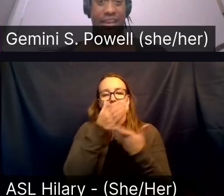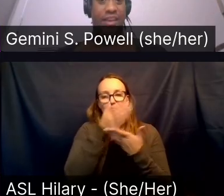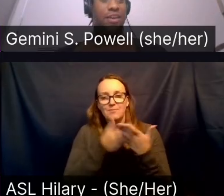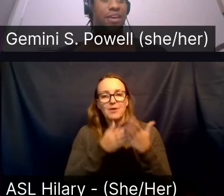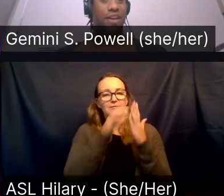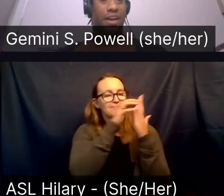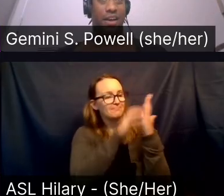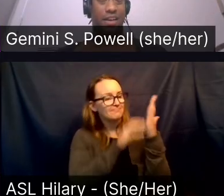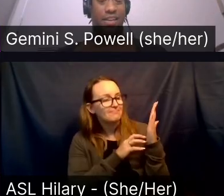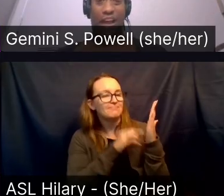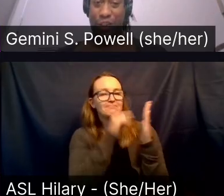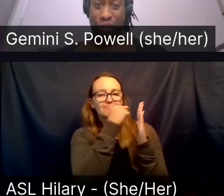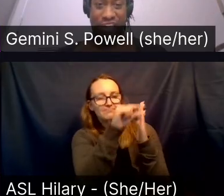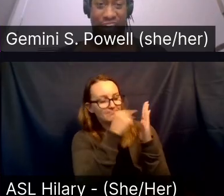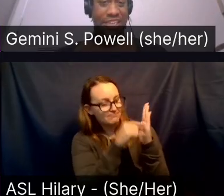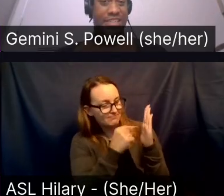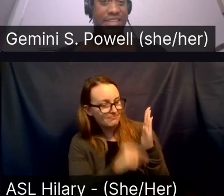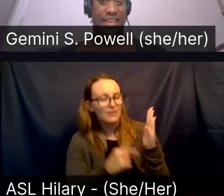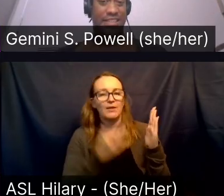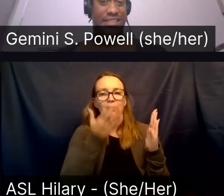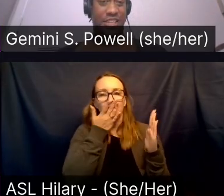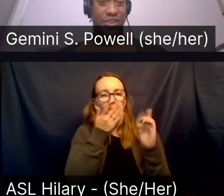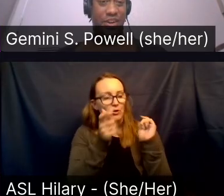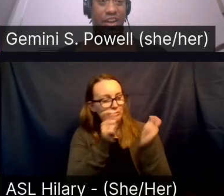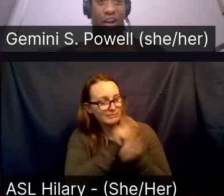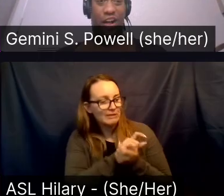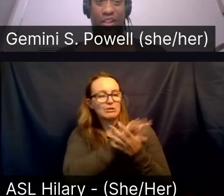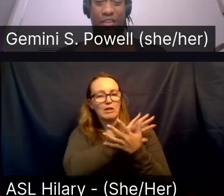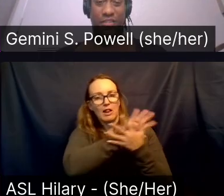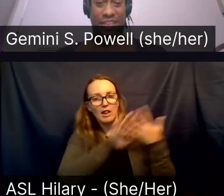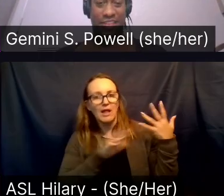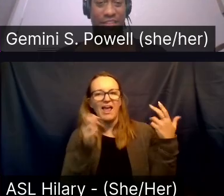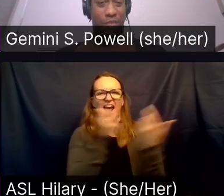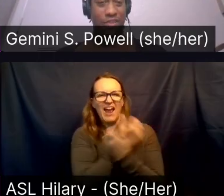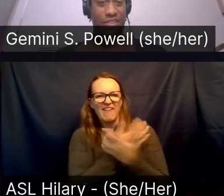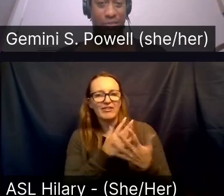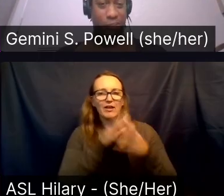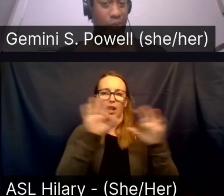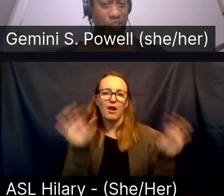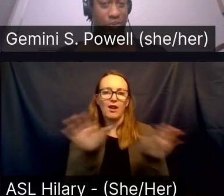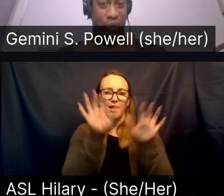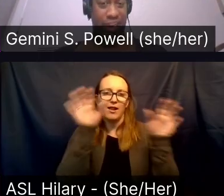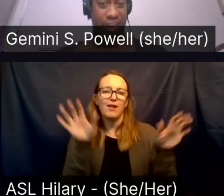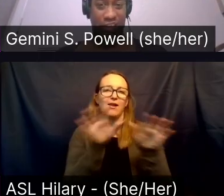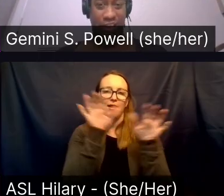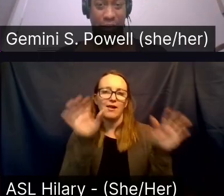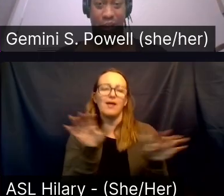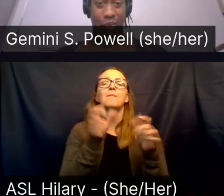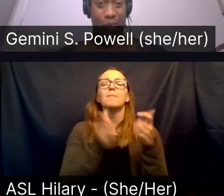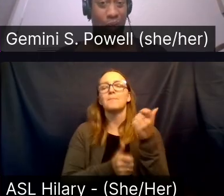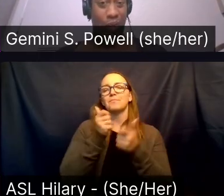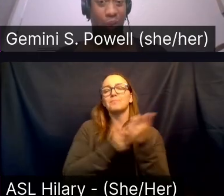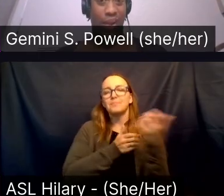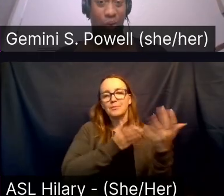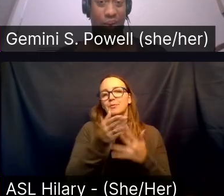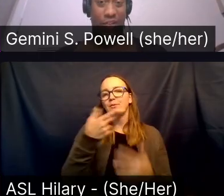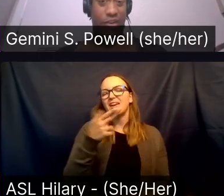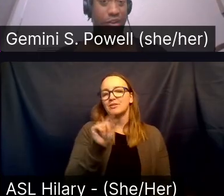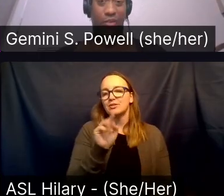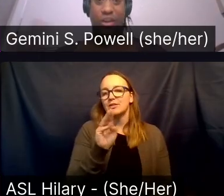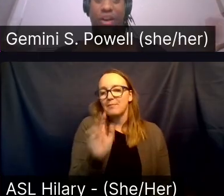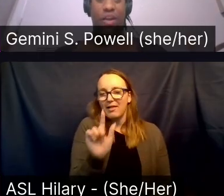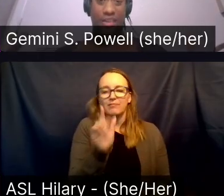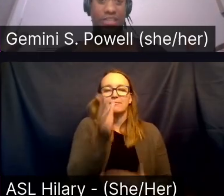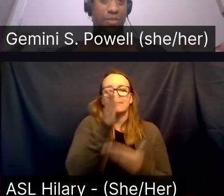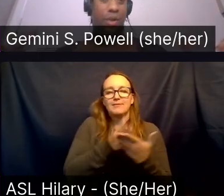you see, color changes, etc., all of these have mostly been pushed through to HTML one way or